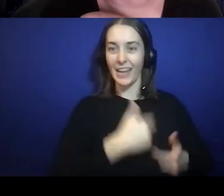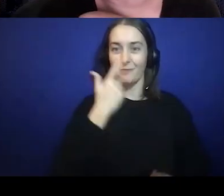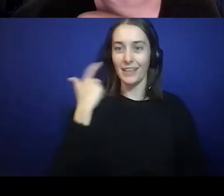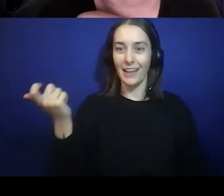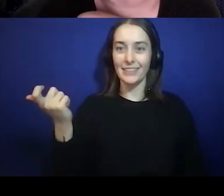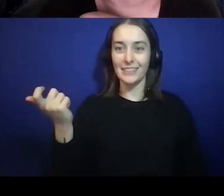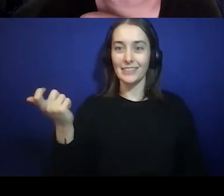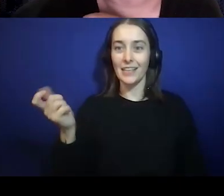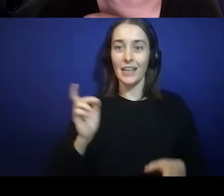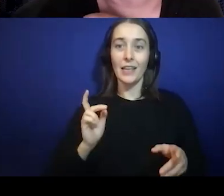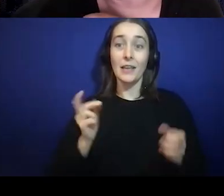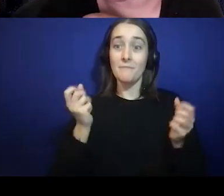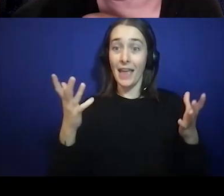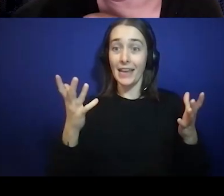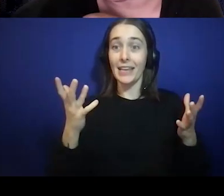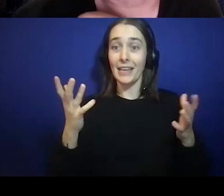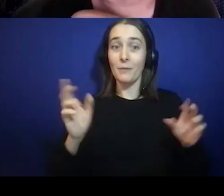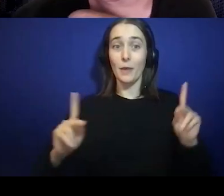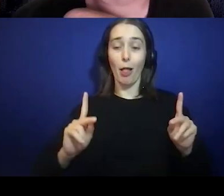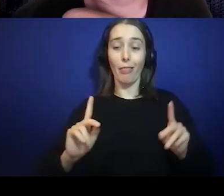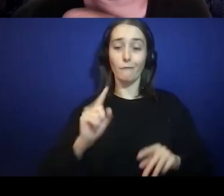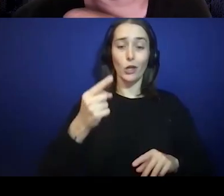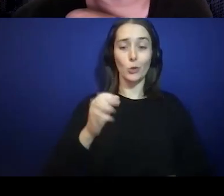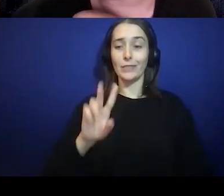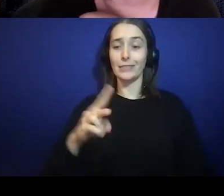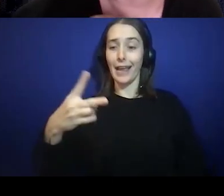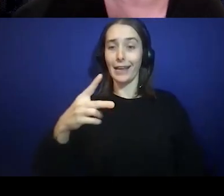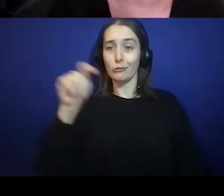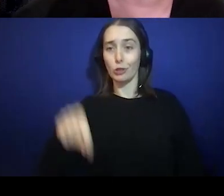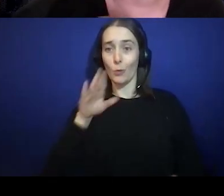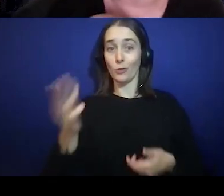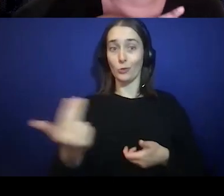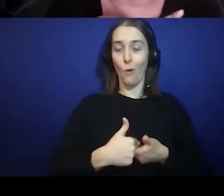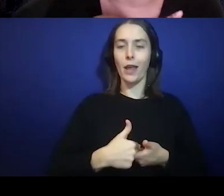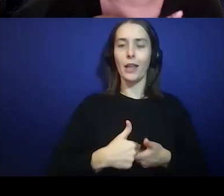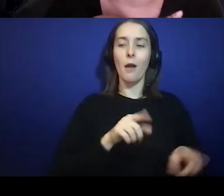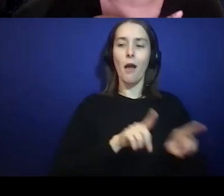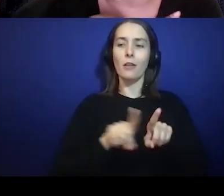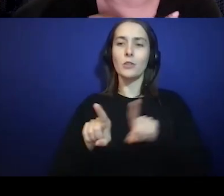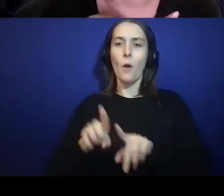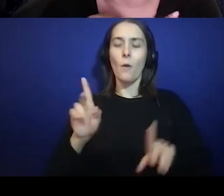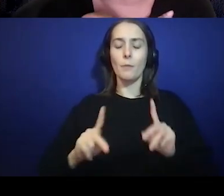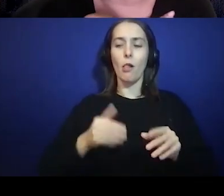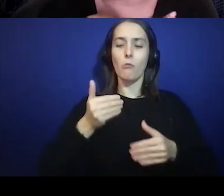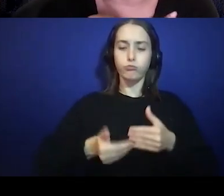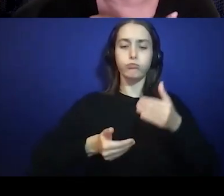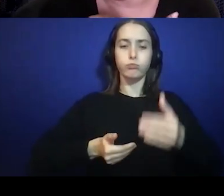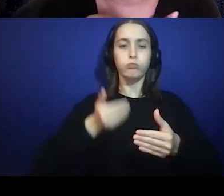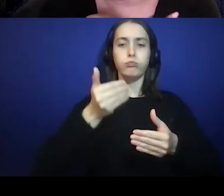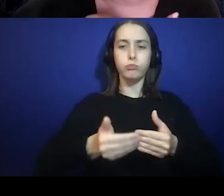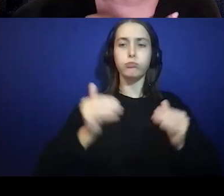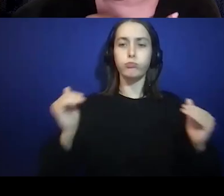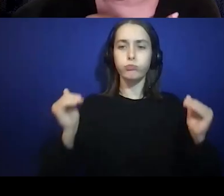people will join during the first or second term, but we do also see people who realize as they've been progressing in their